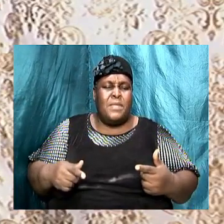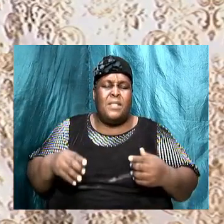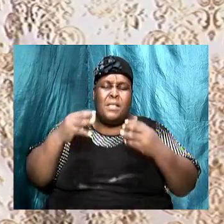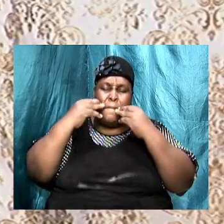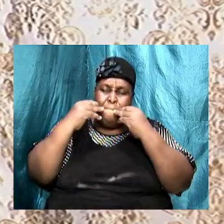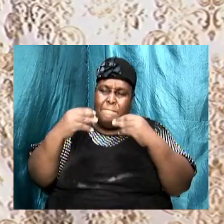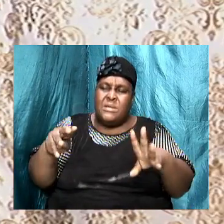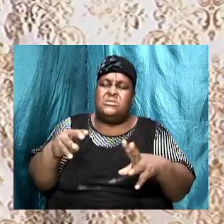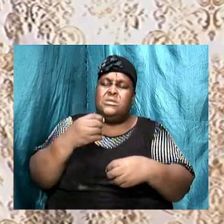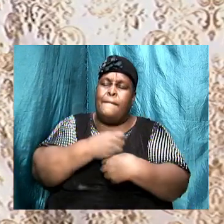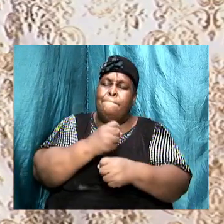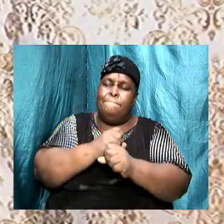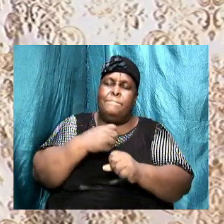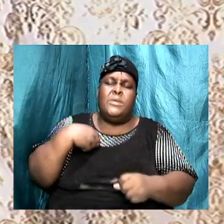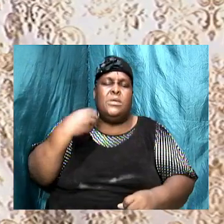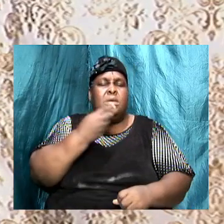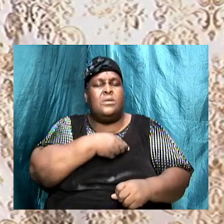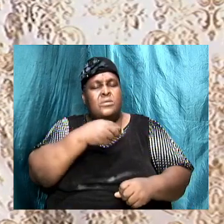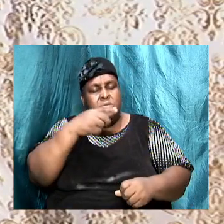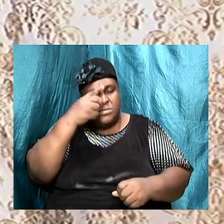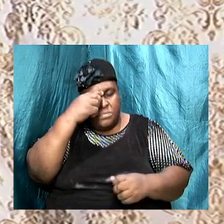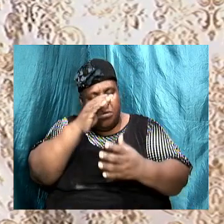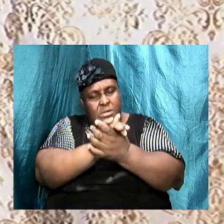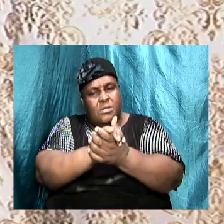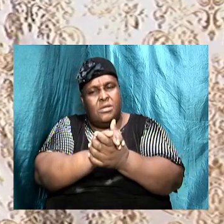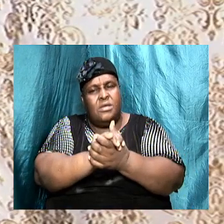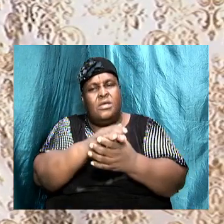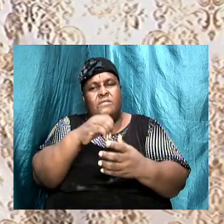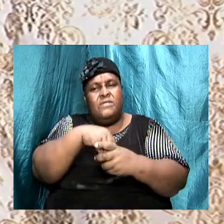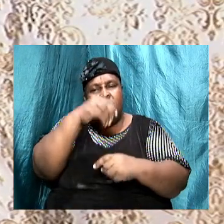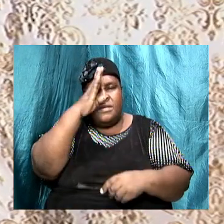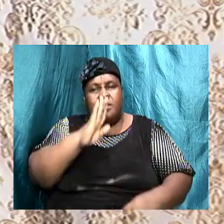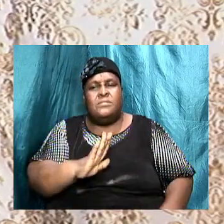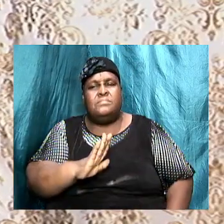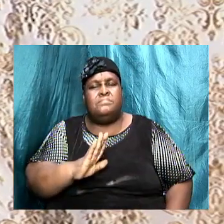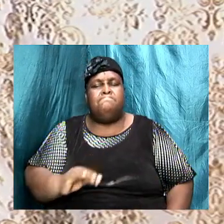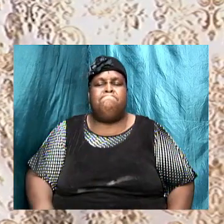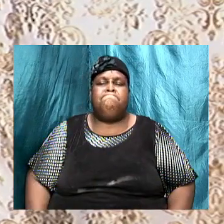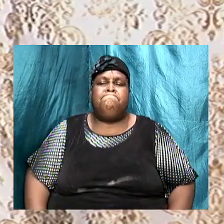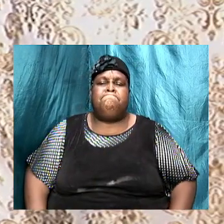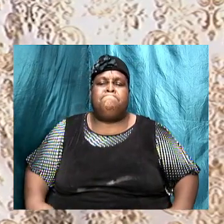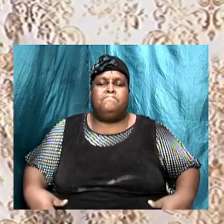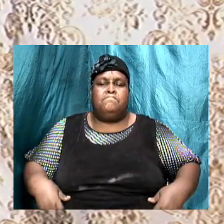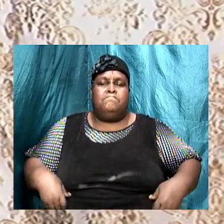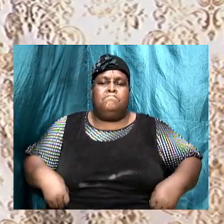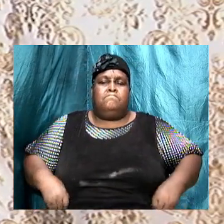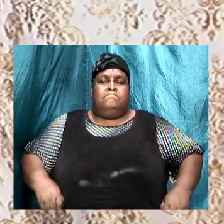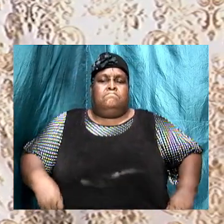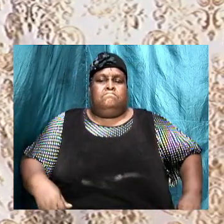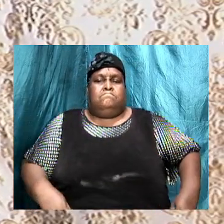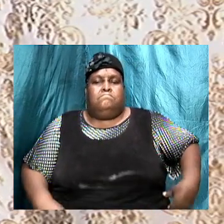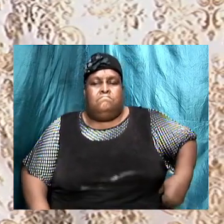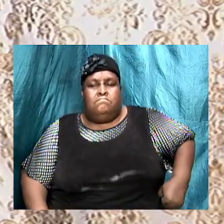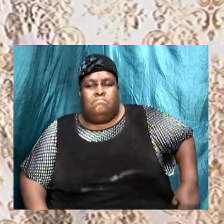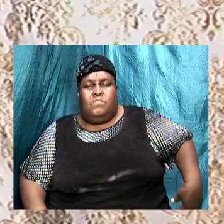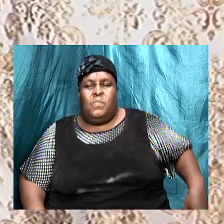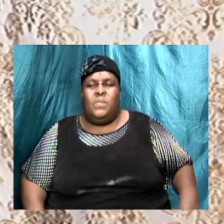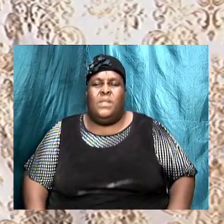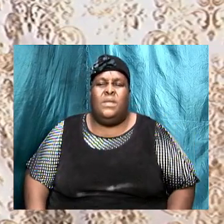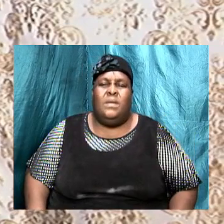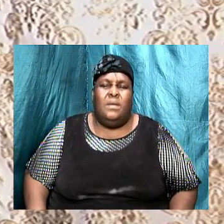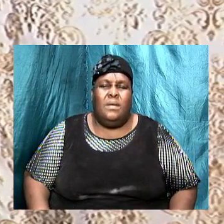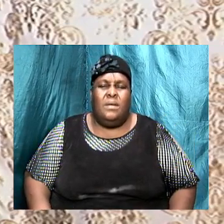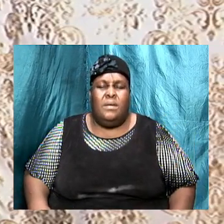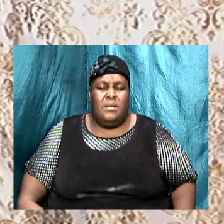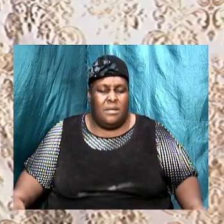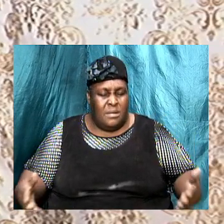that caused us to believe in God. And here is where the goodness of God